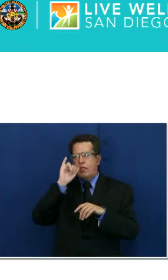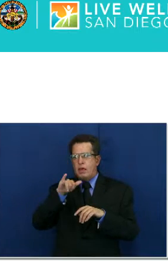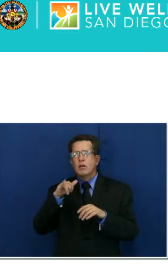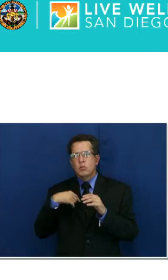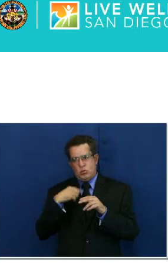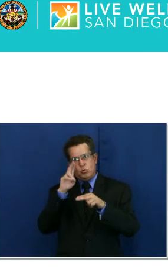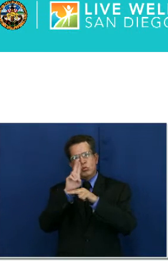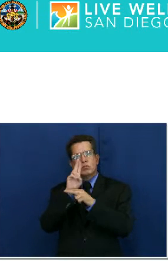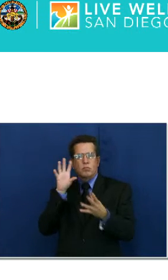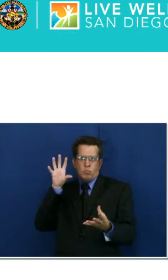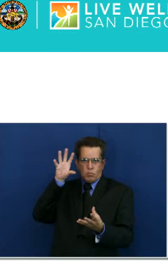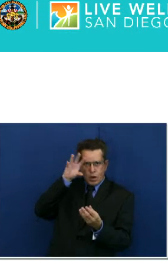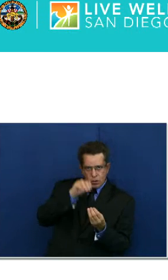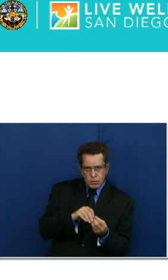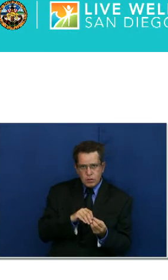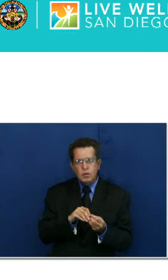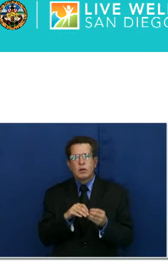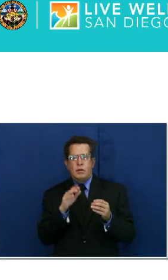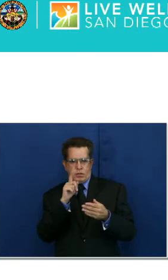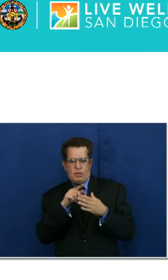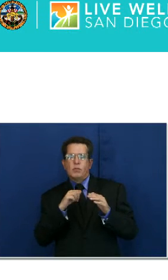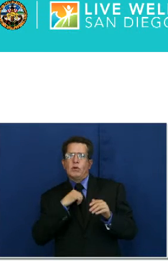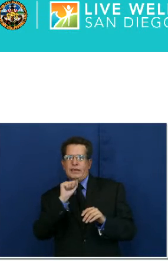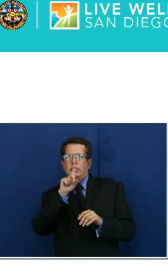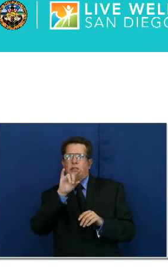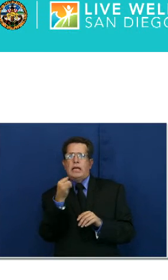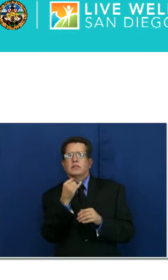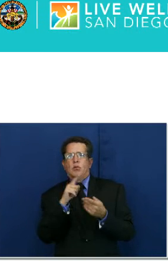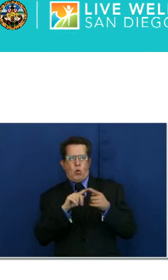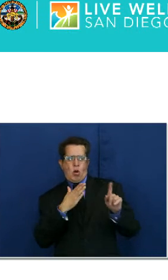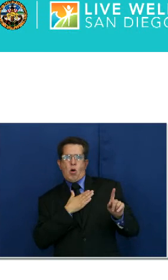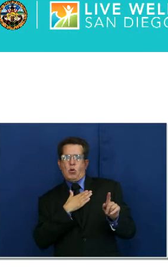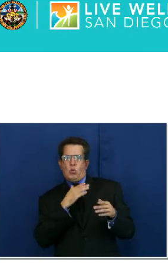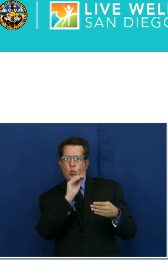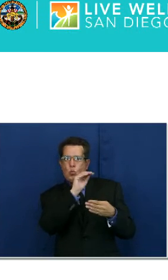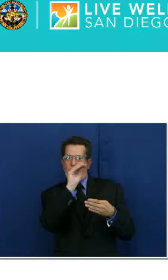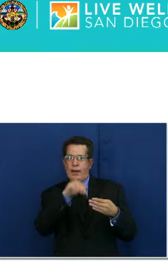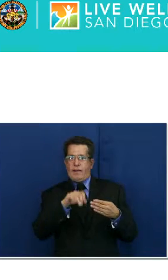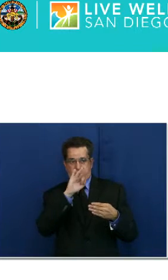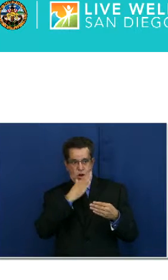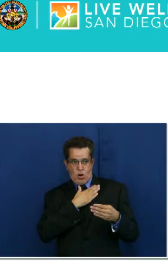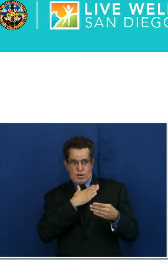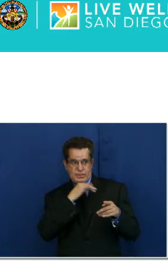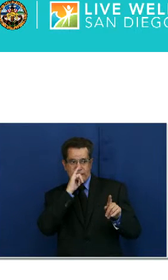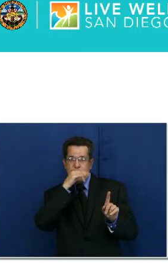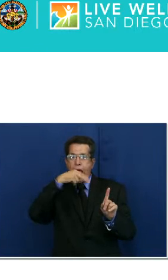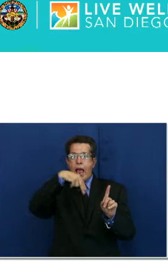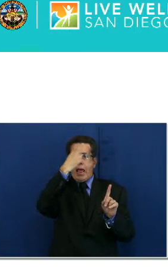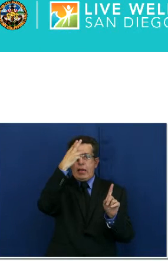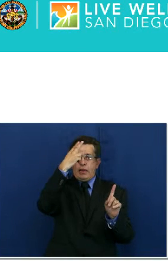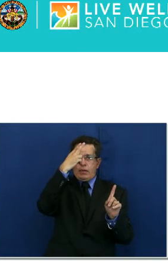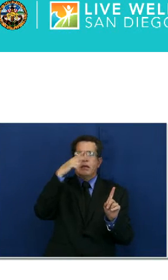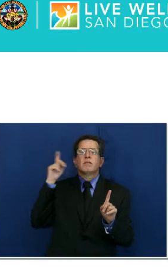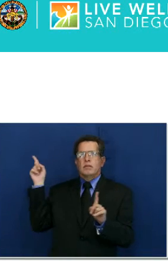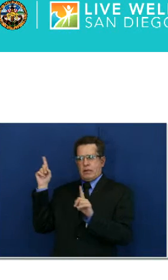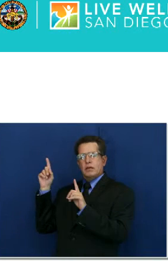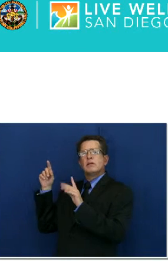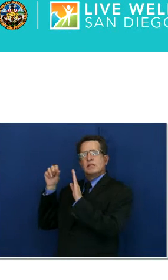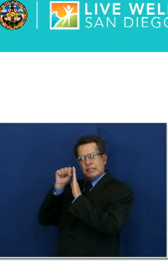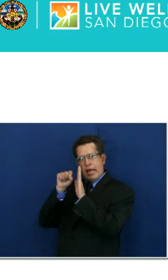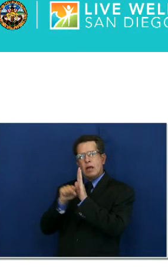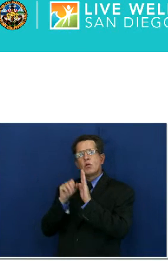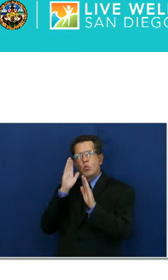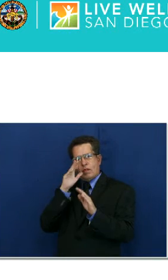to calculate the adjusted case rate. If we are above the state's median, the county case rate